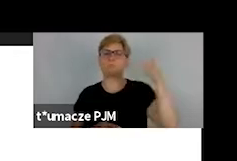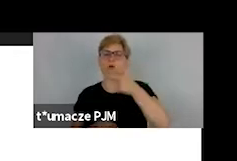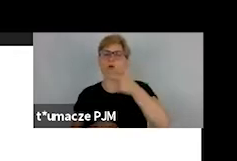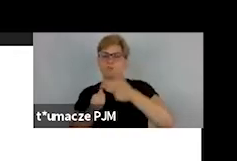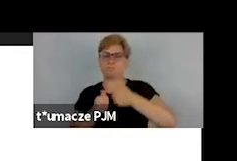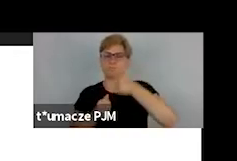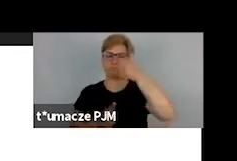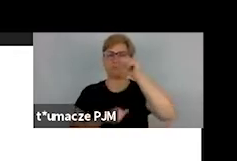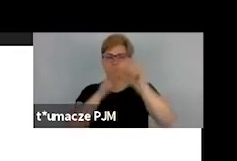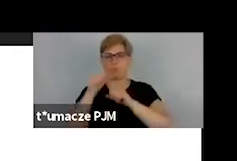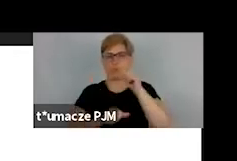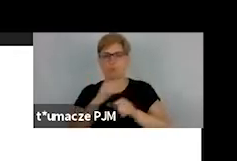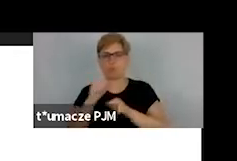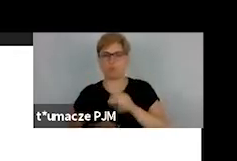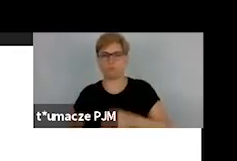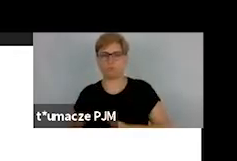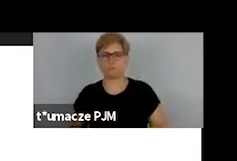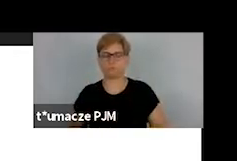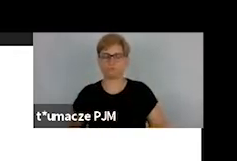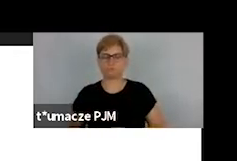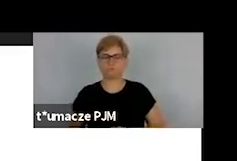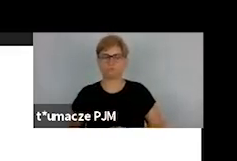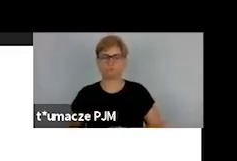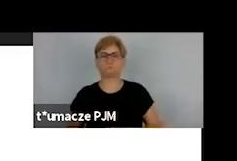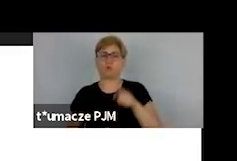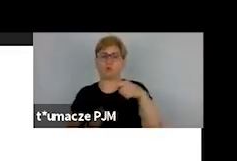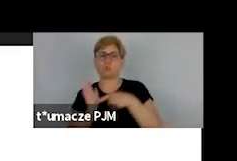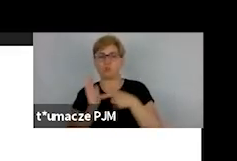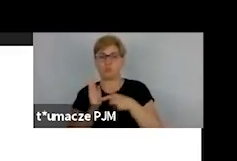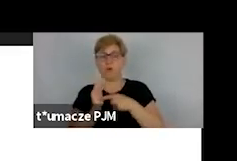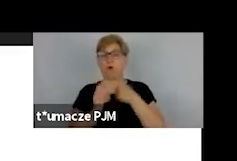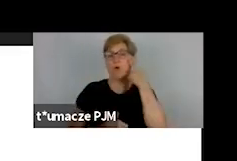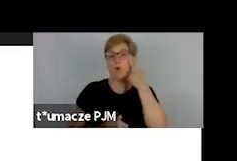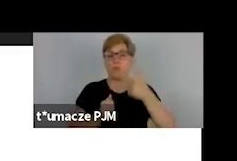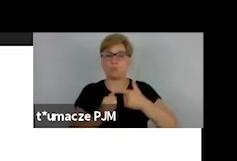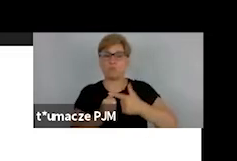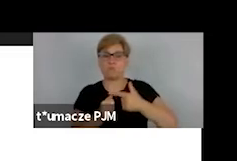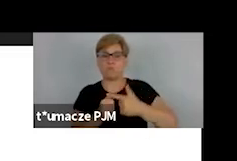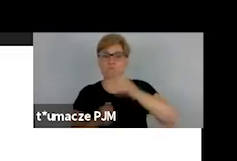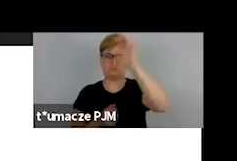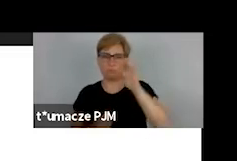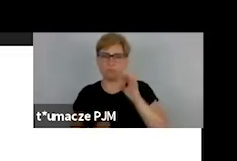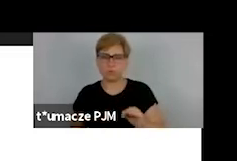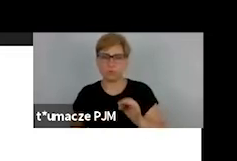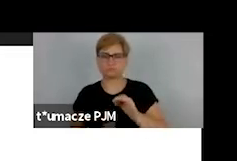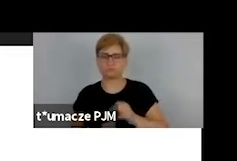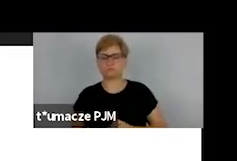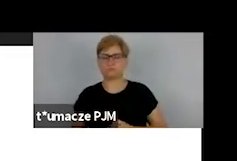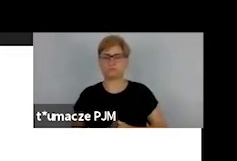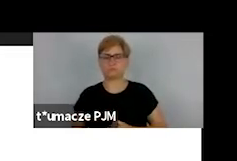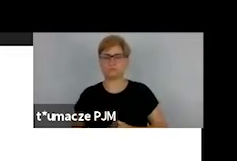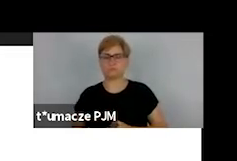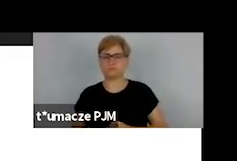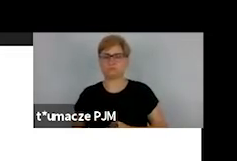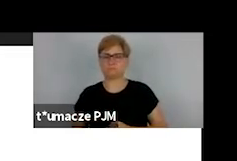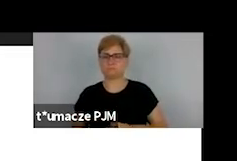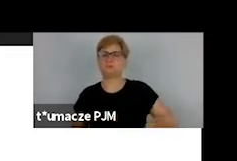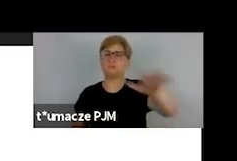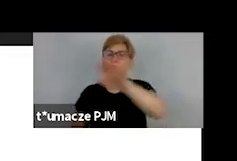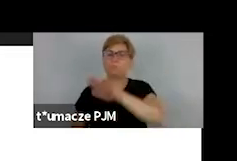communities. And as I've said before, particular vulnerabilities to HIV acquisition amongst young